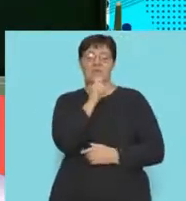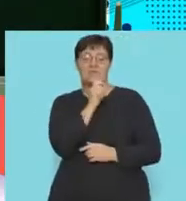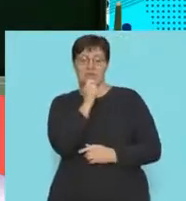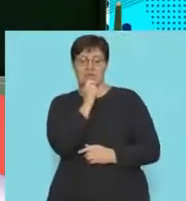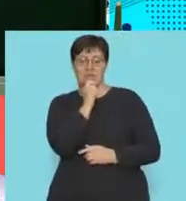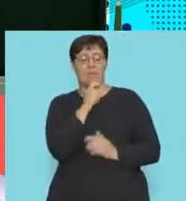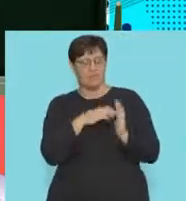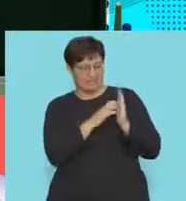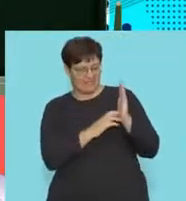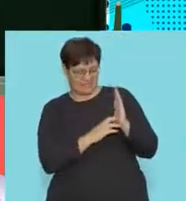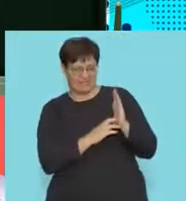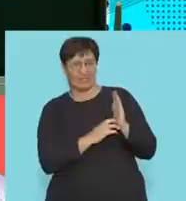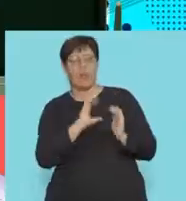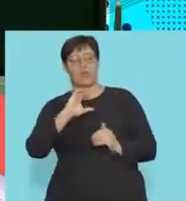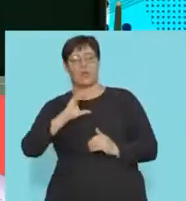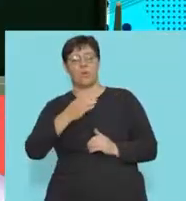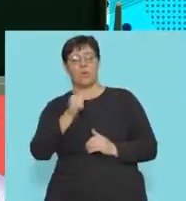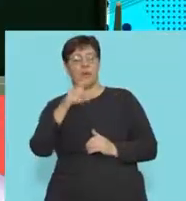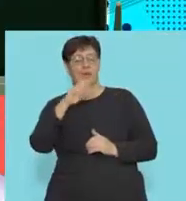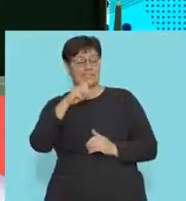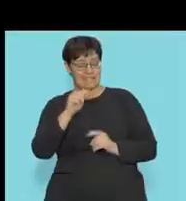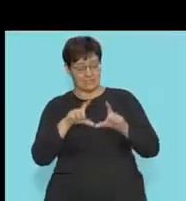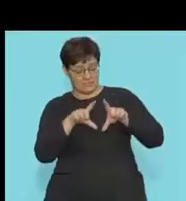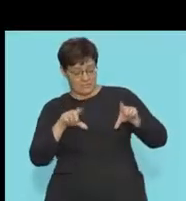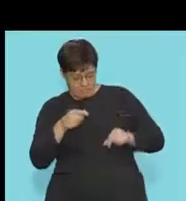an organelle called the chloroplast.